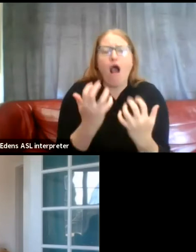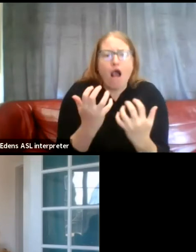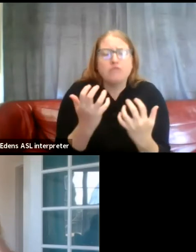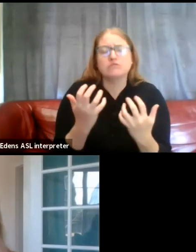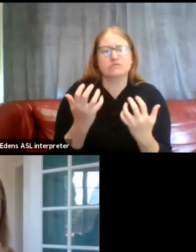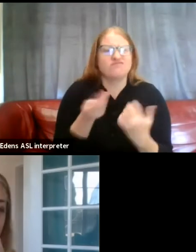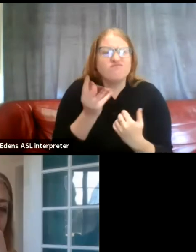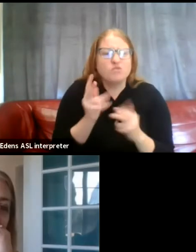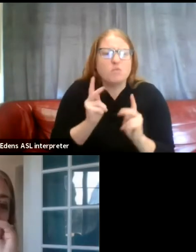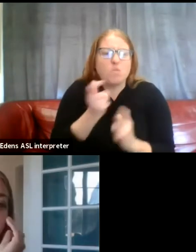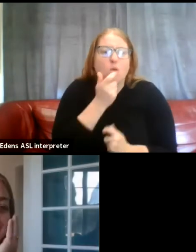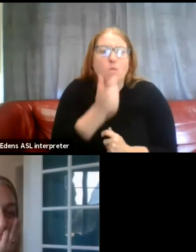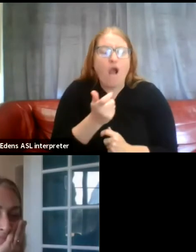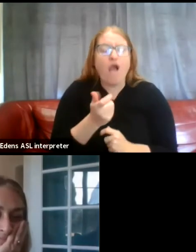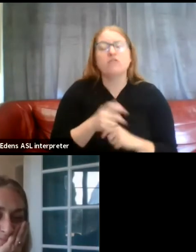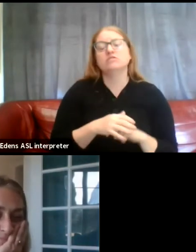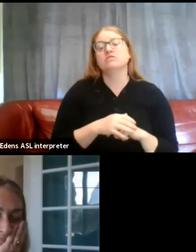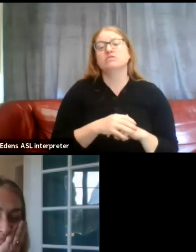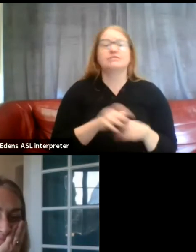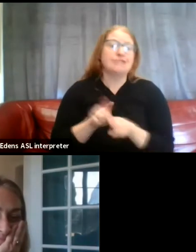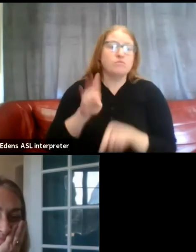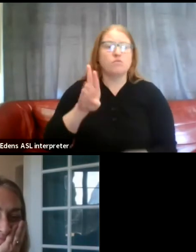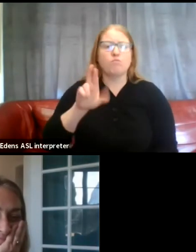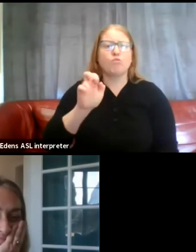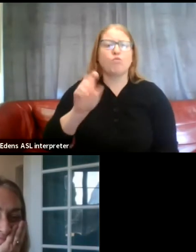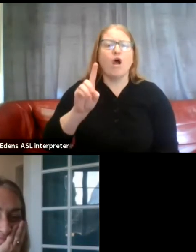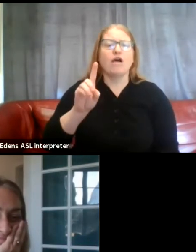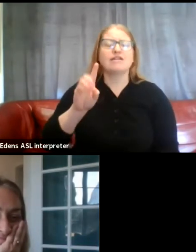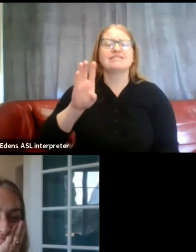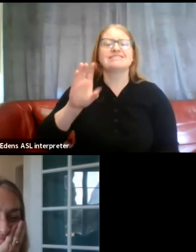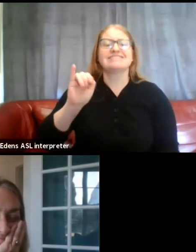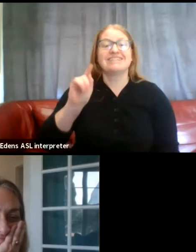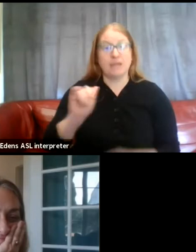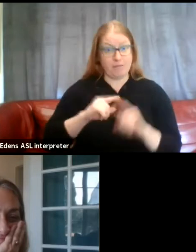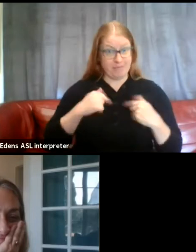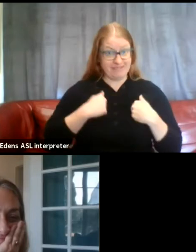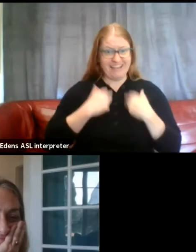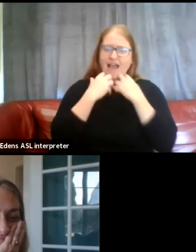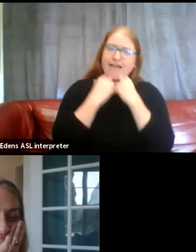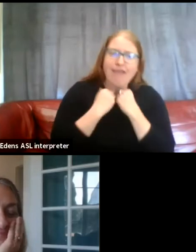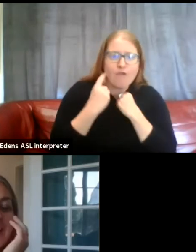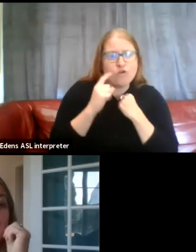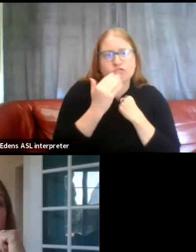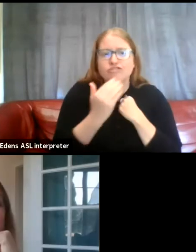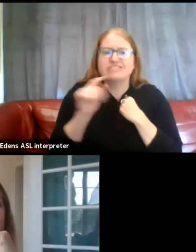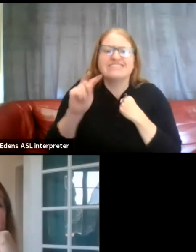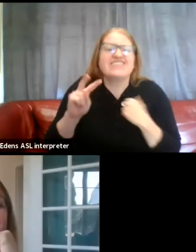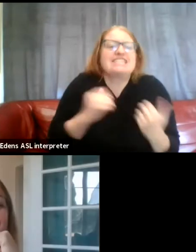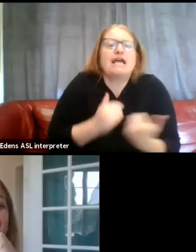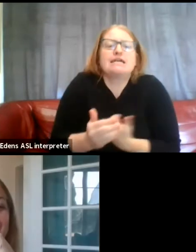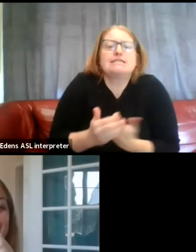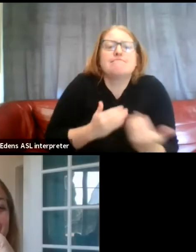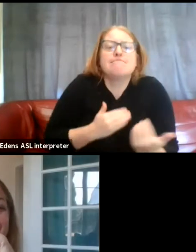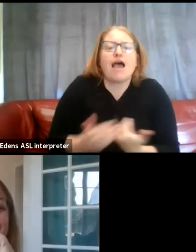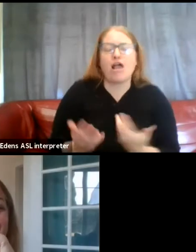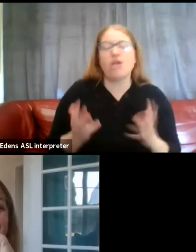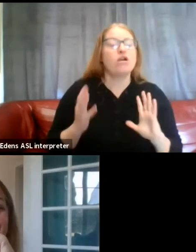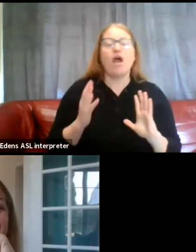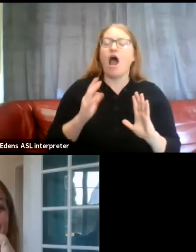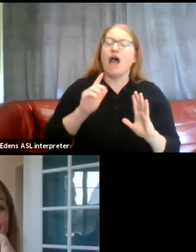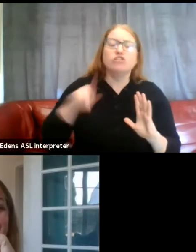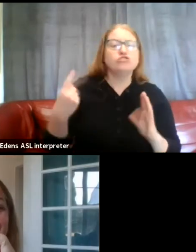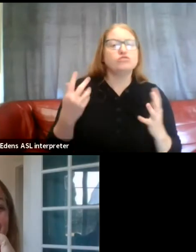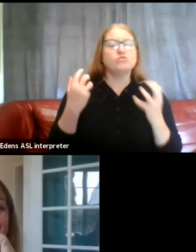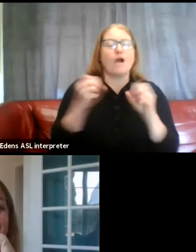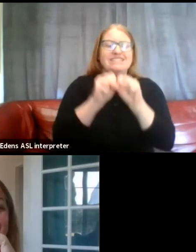you know, from my perspective, as somebody who cares about good TV, that doesn't matter to me. Like, all I want is for the systems to work well